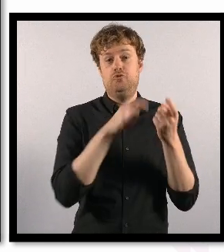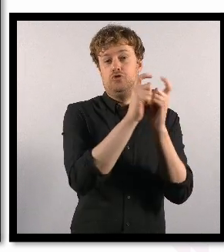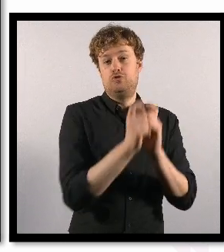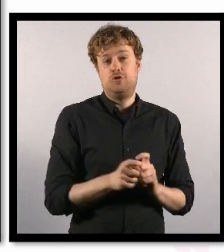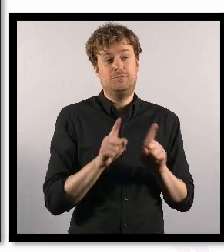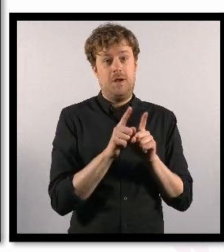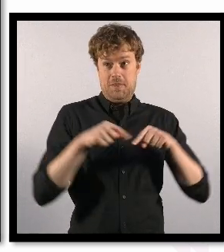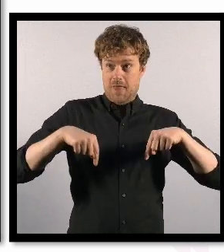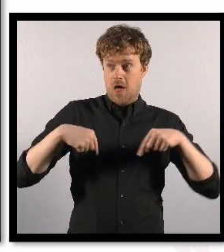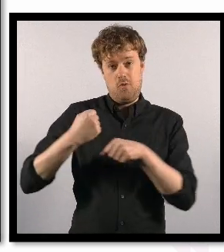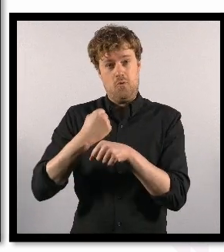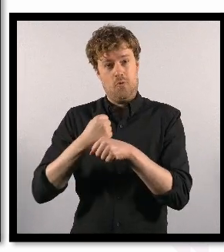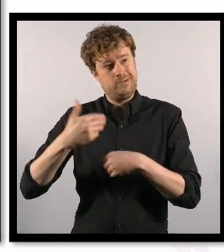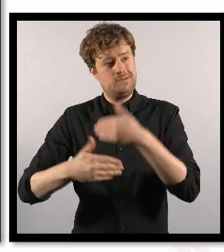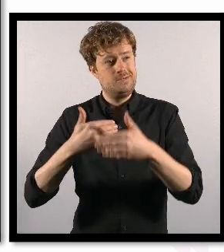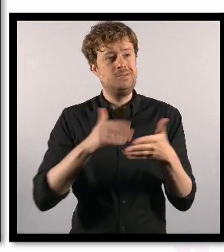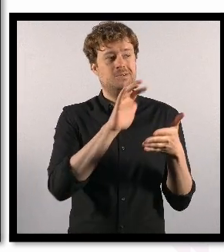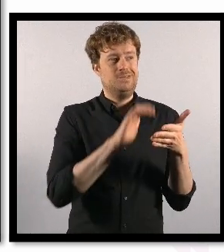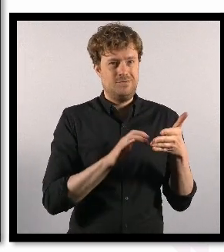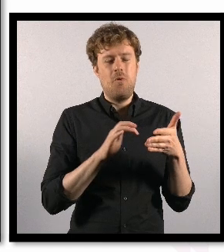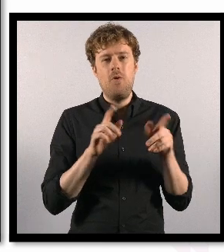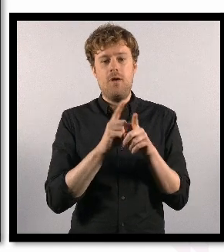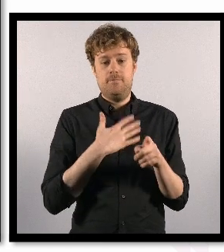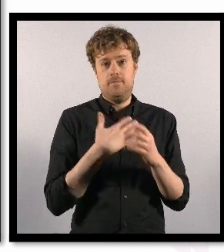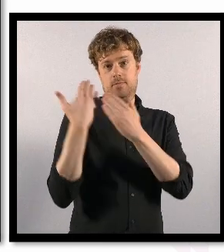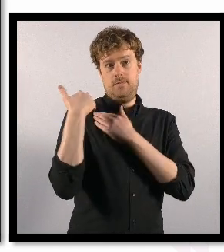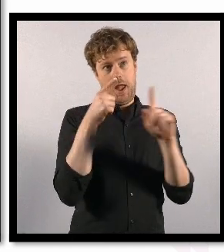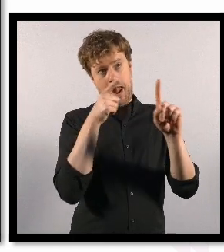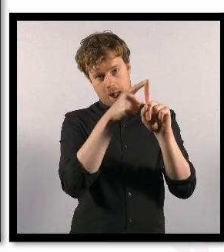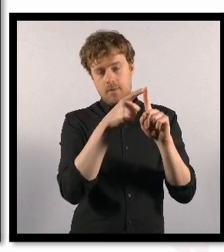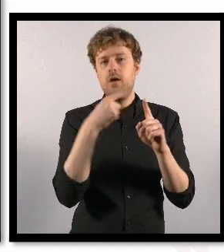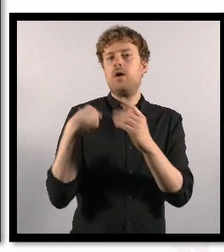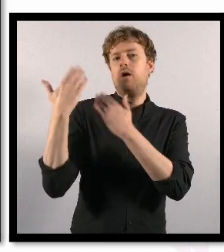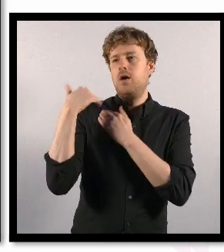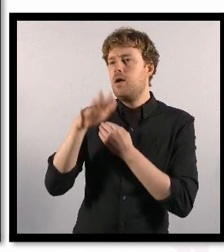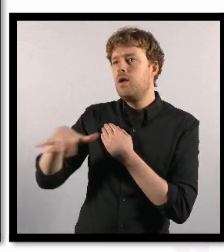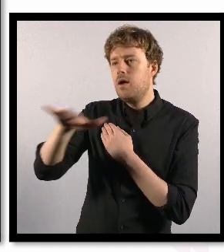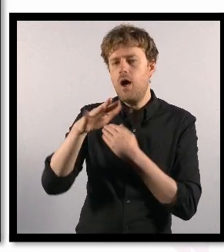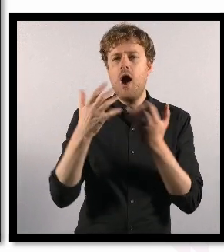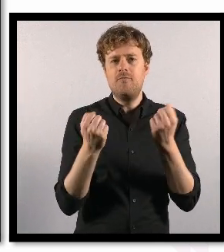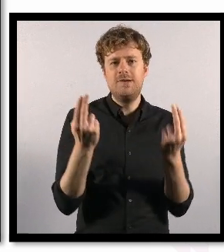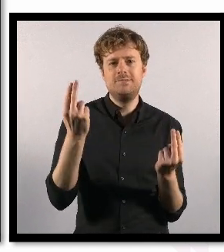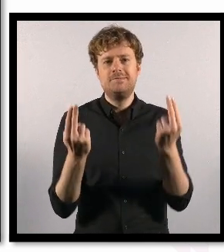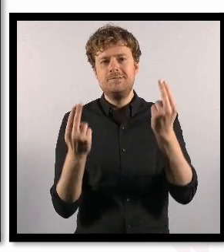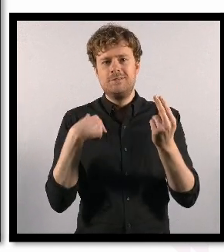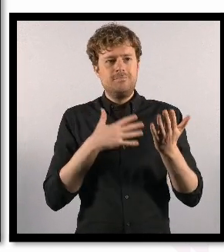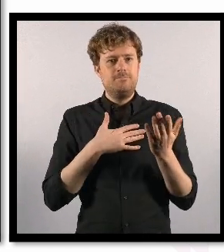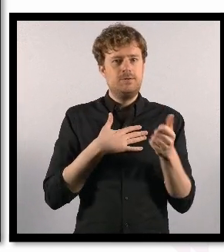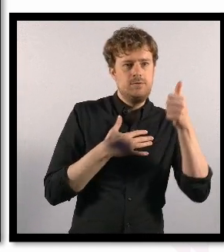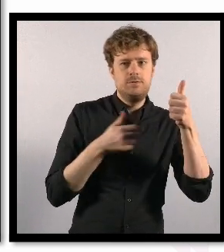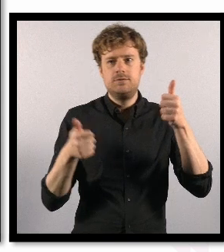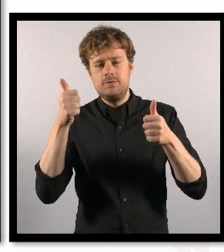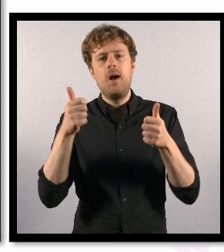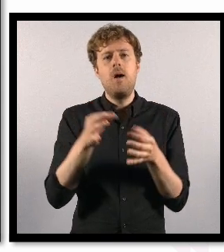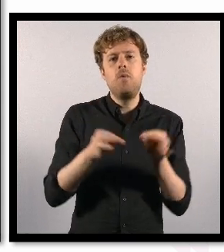be living with our previous, more complicated backend system. So in 5 years, we've gone basically from this very